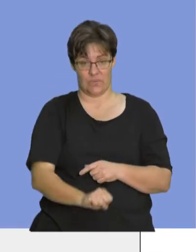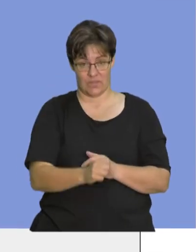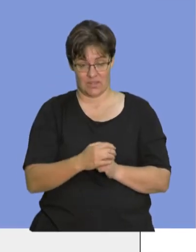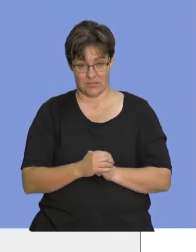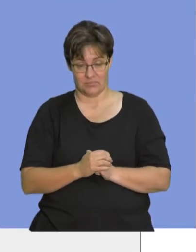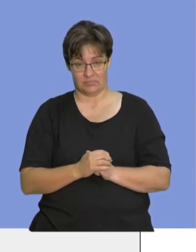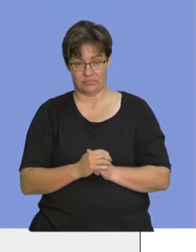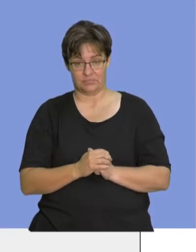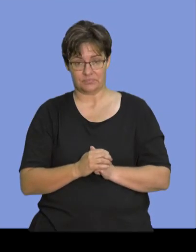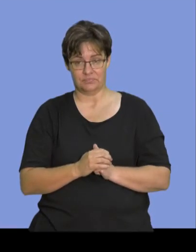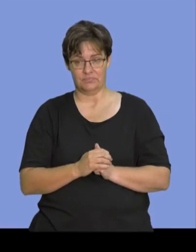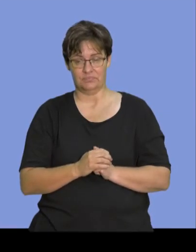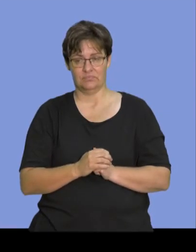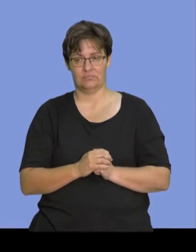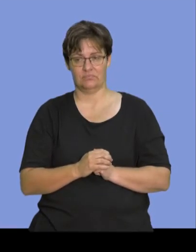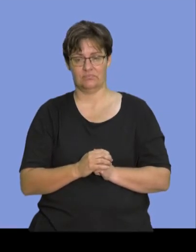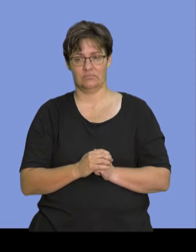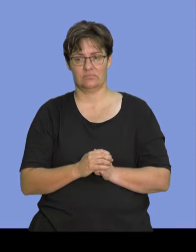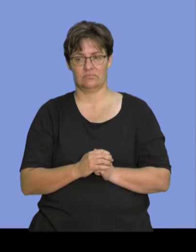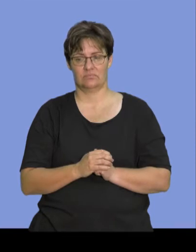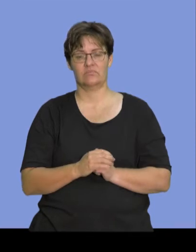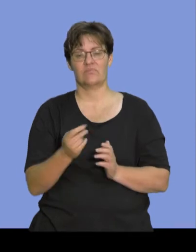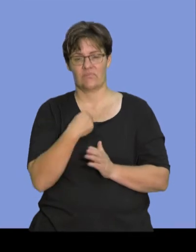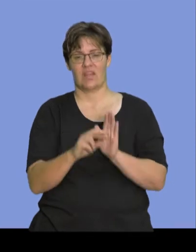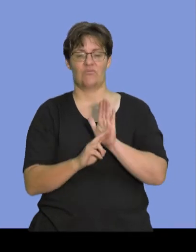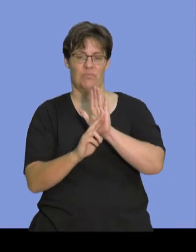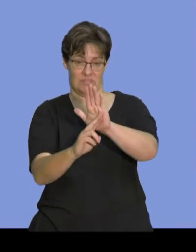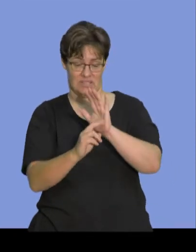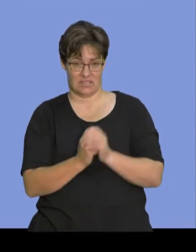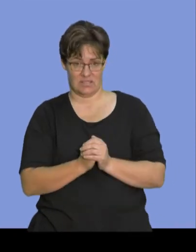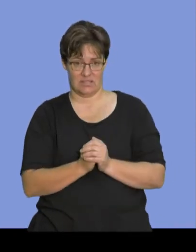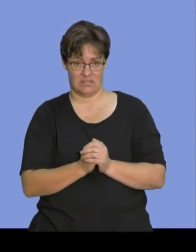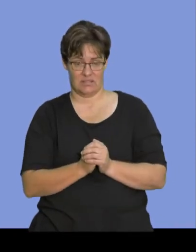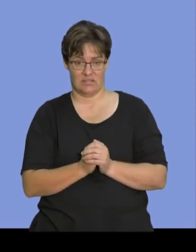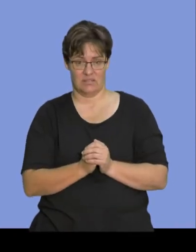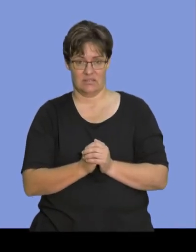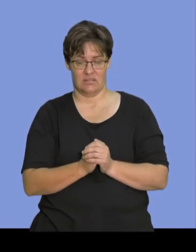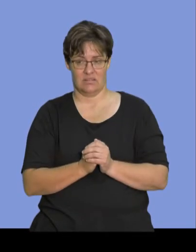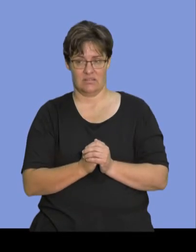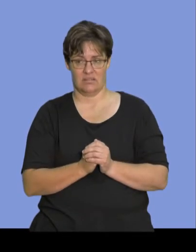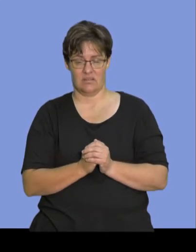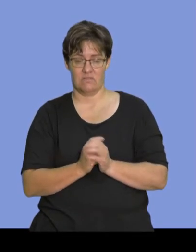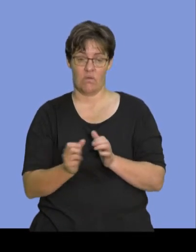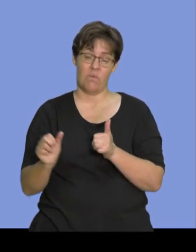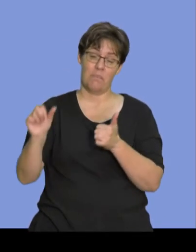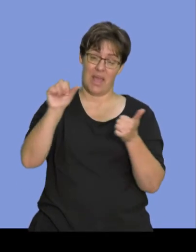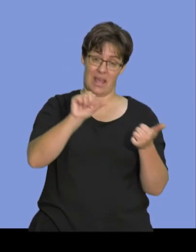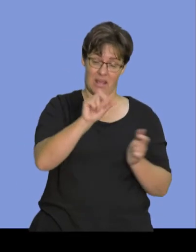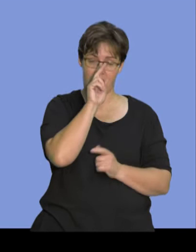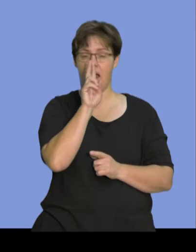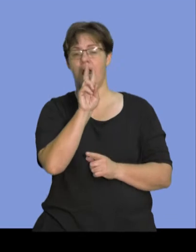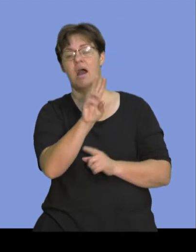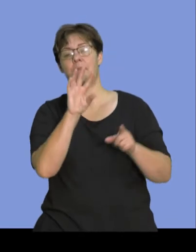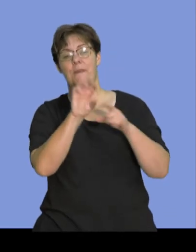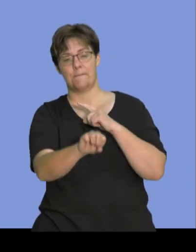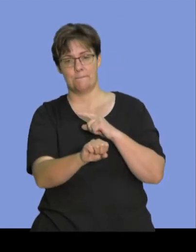okay? Right, so that's actually the representation. And if we can go back to that, you'd realize